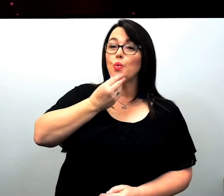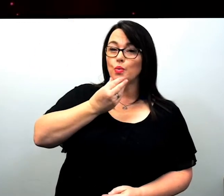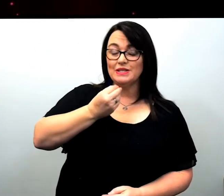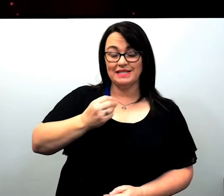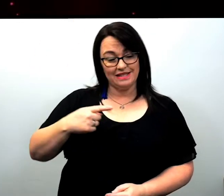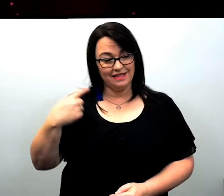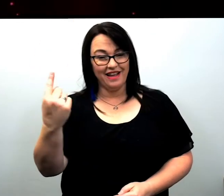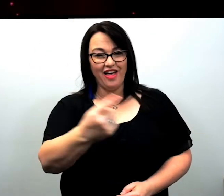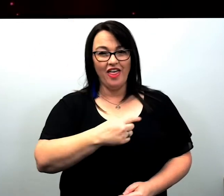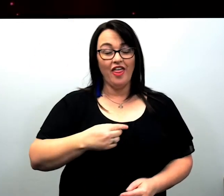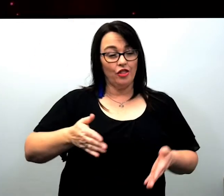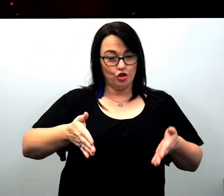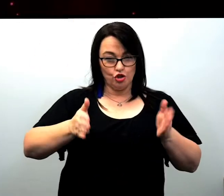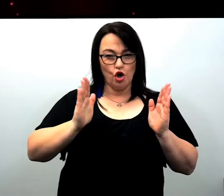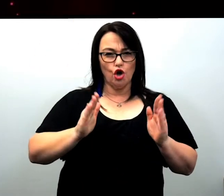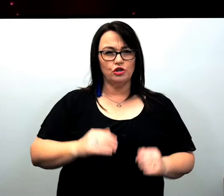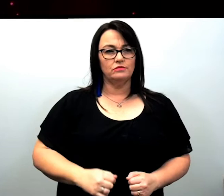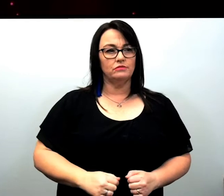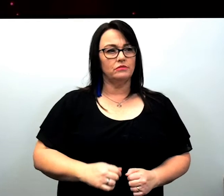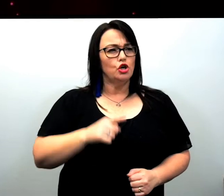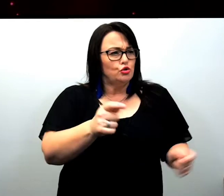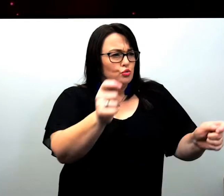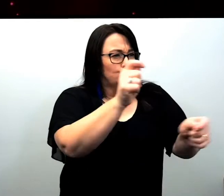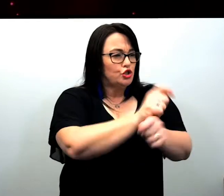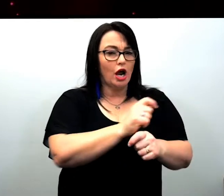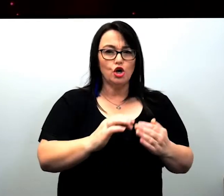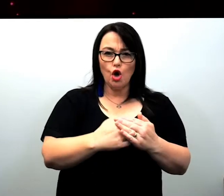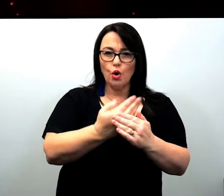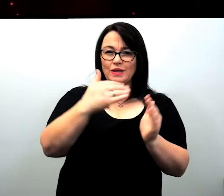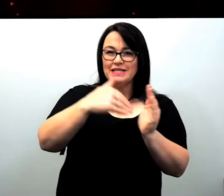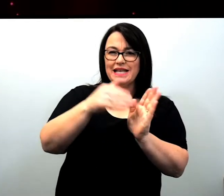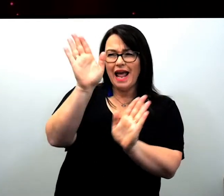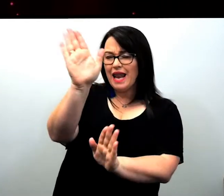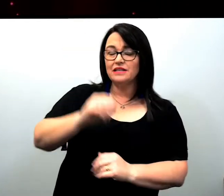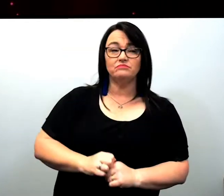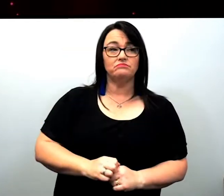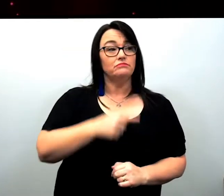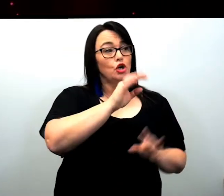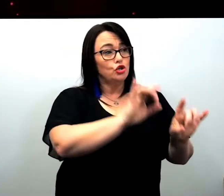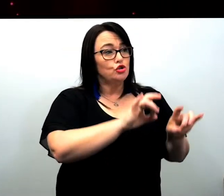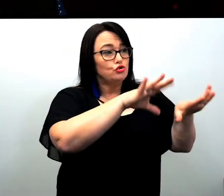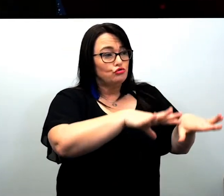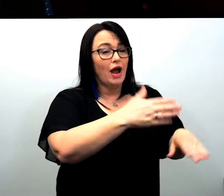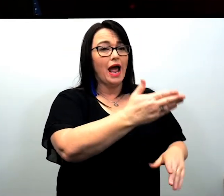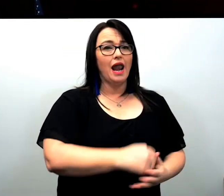It's the church for transformation to New Zealand, to Australia, to Geneva, to there